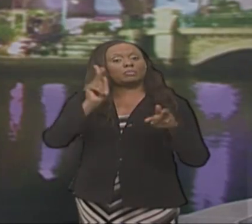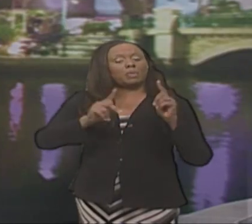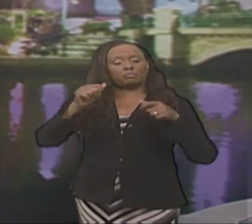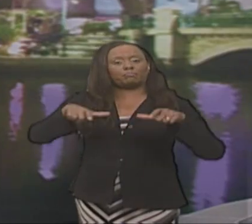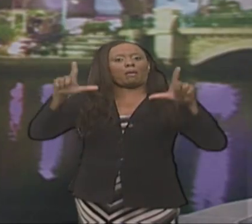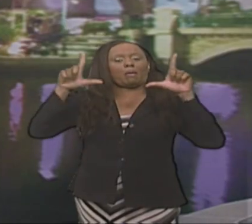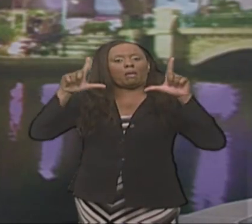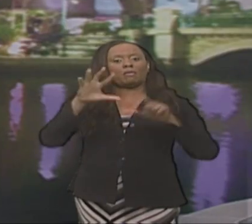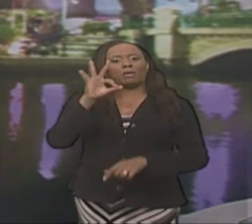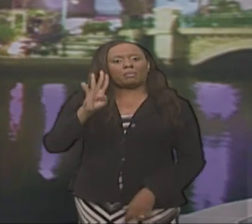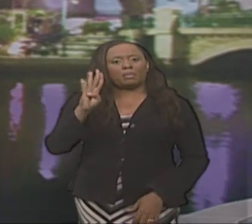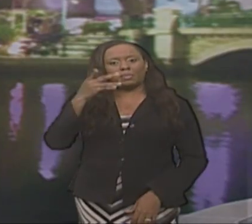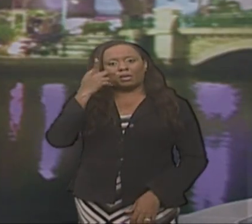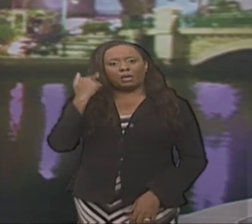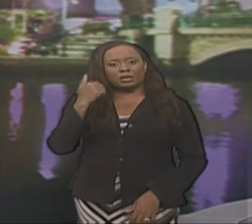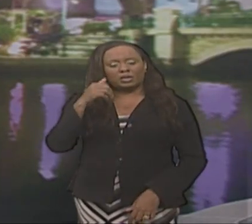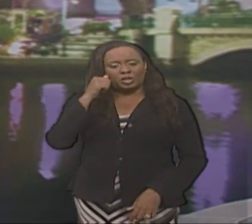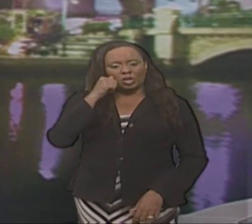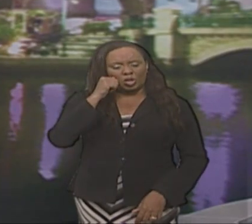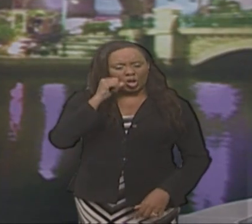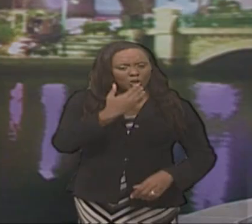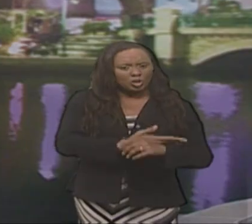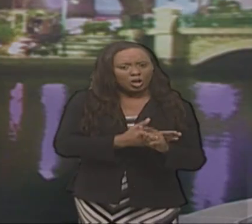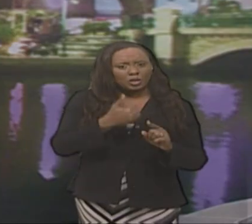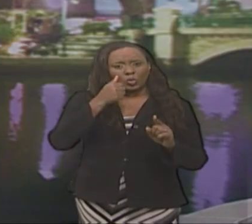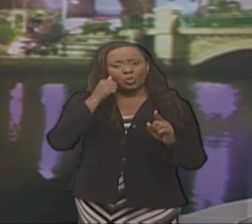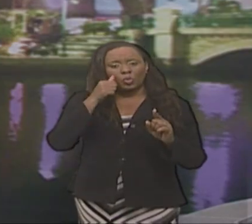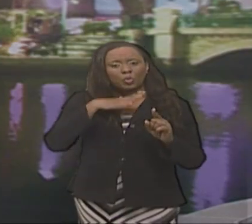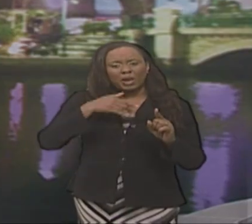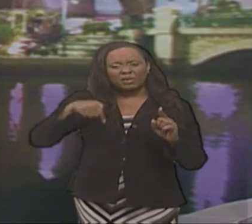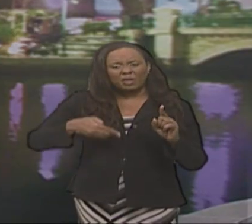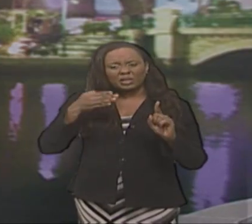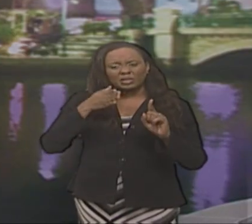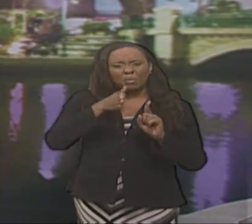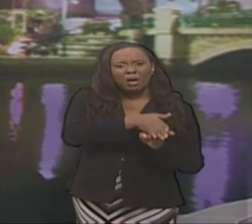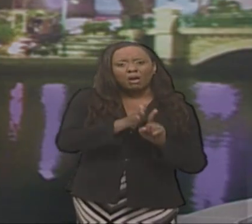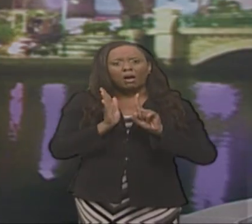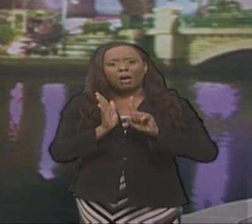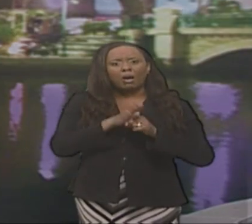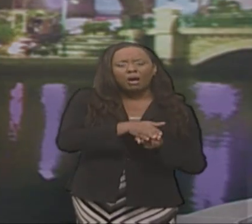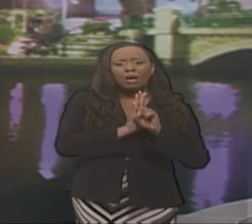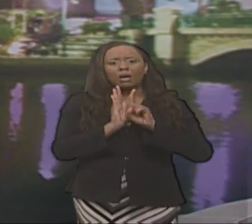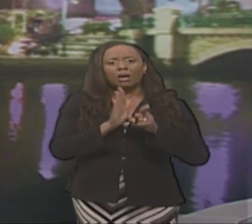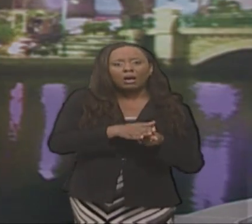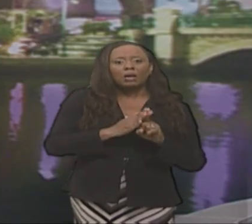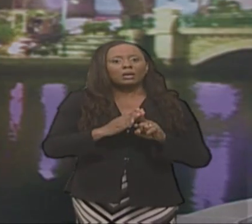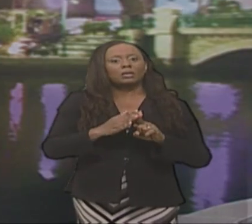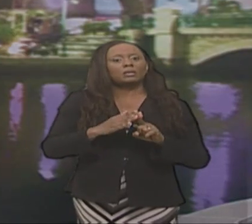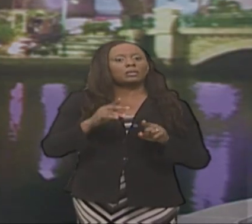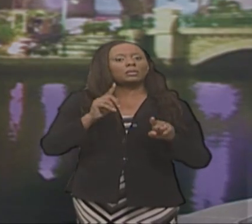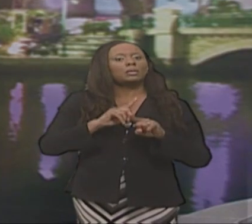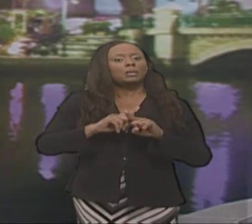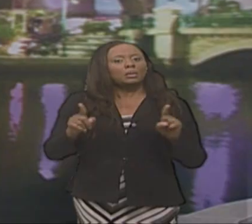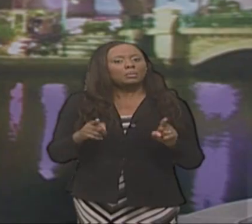on Facebook for kicking her young daughter has pleaded guilty to the charge. However, Latoya Morris won't know